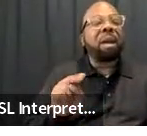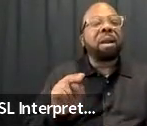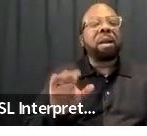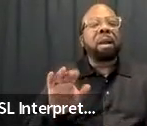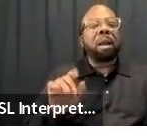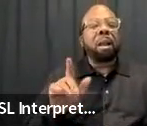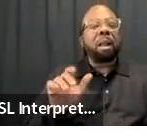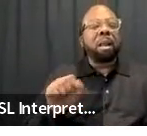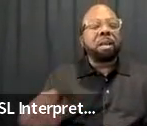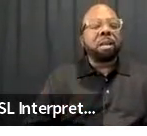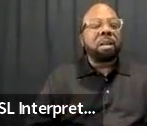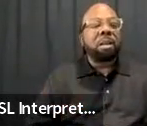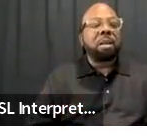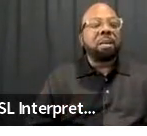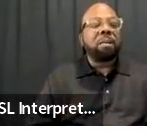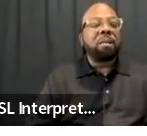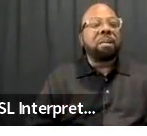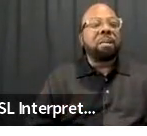Promote.